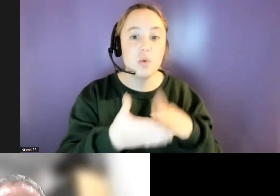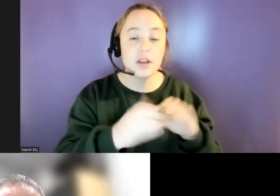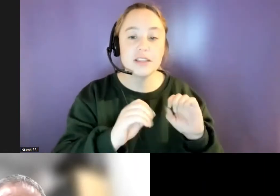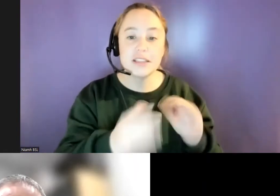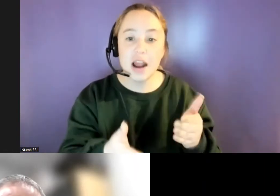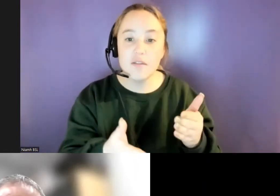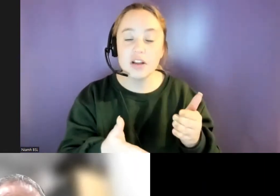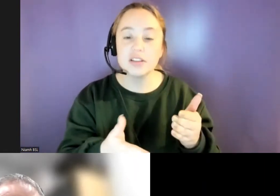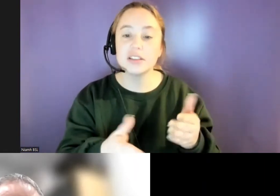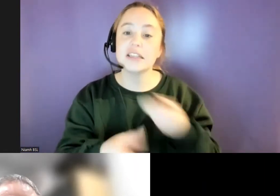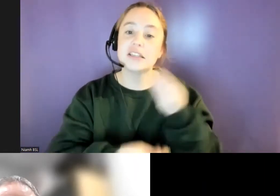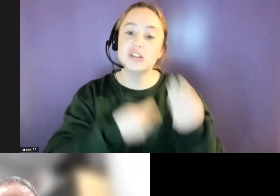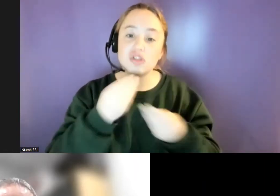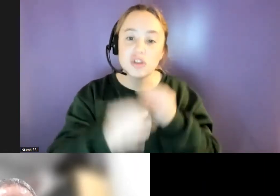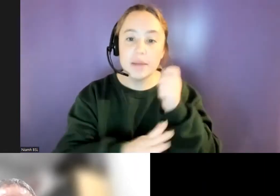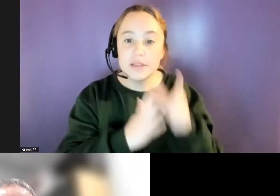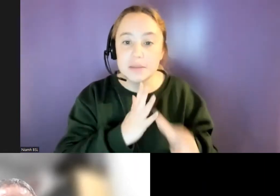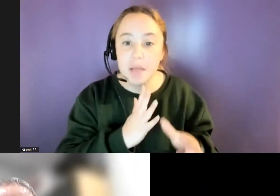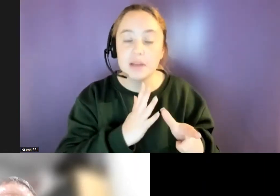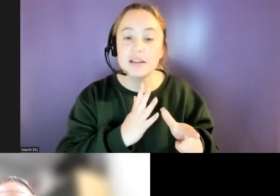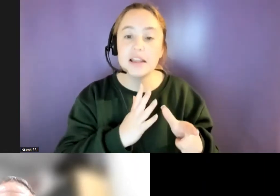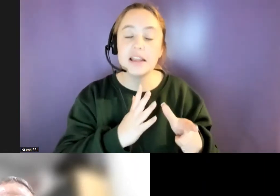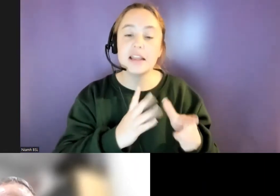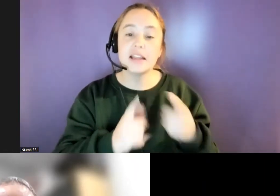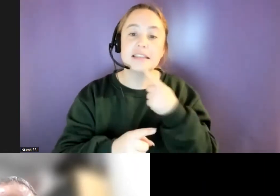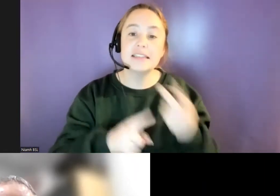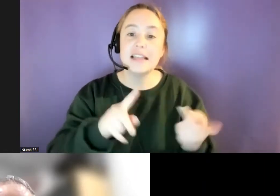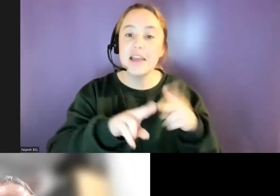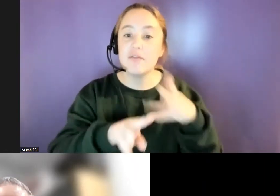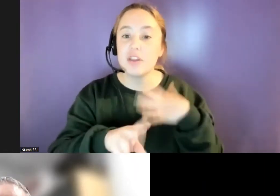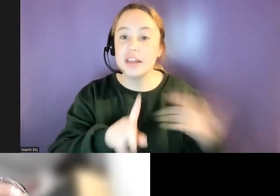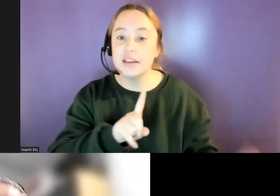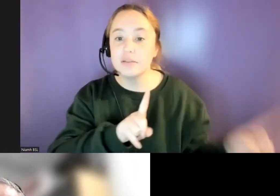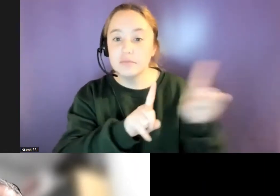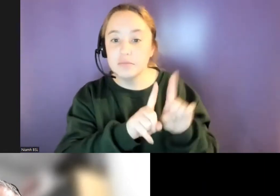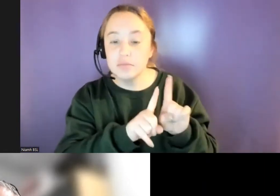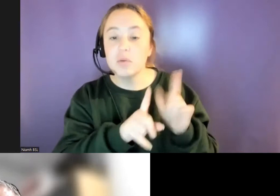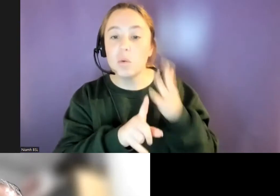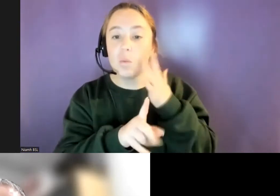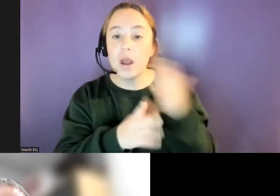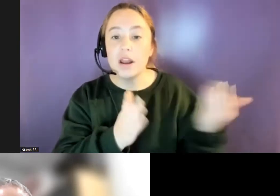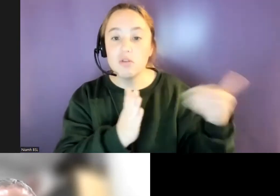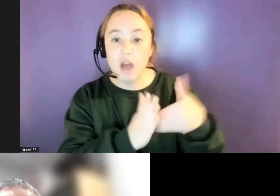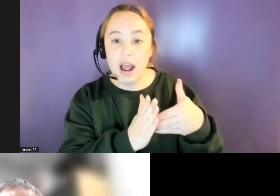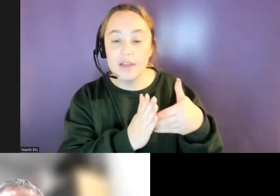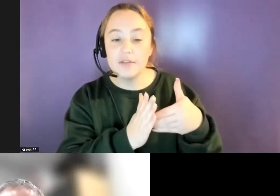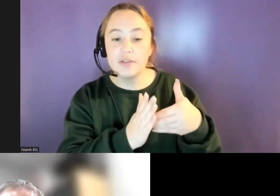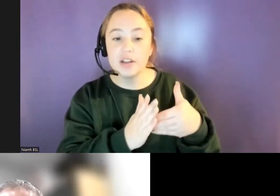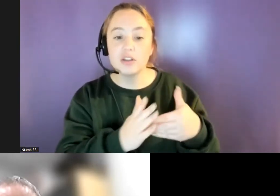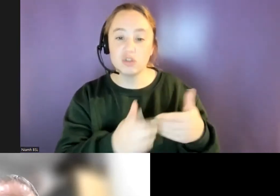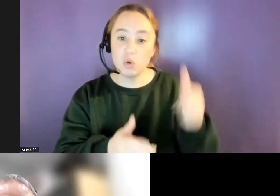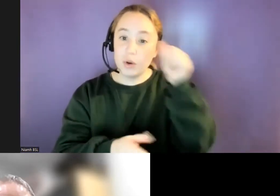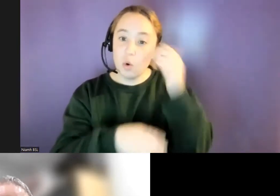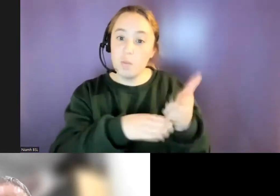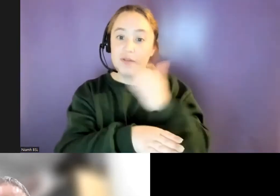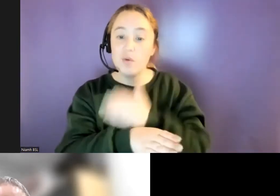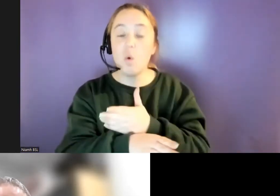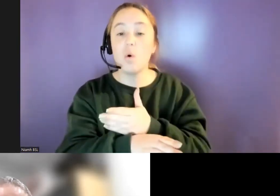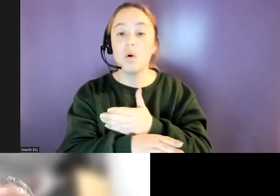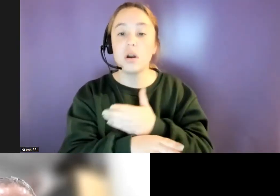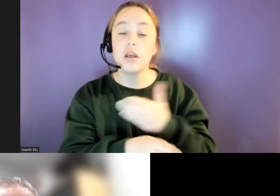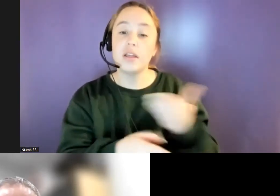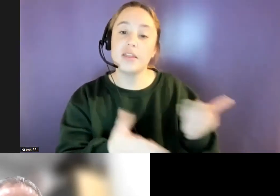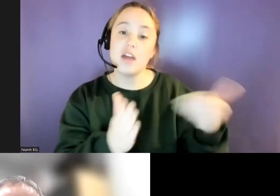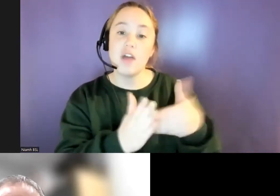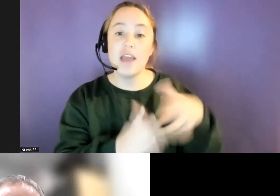their disability might be, and so we're aware before the customer arrives at the terminal, and then we can sort of fulfill the whole journey all the way